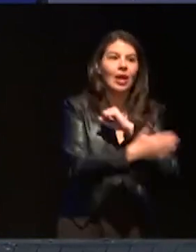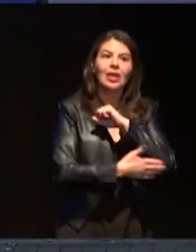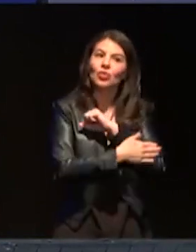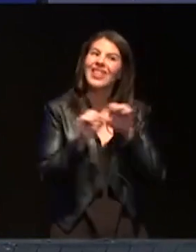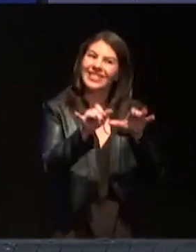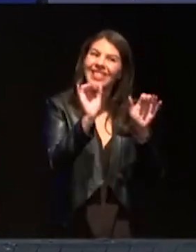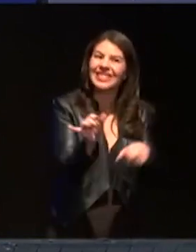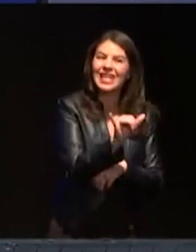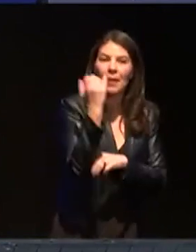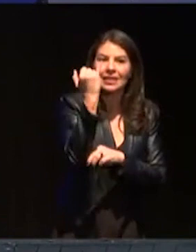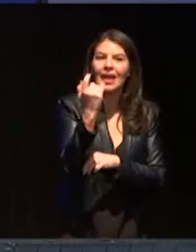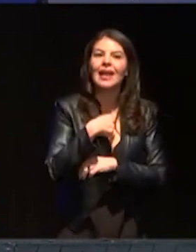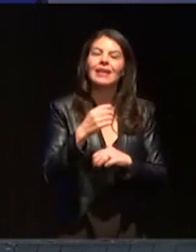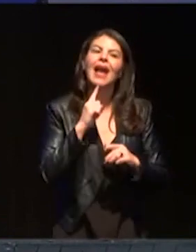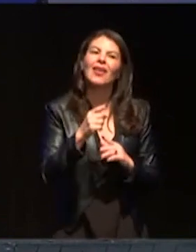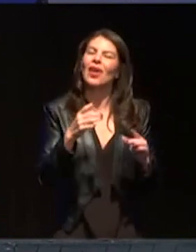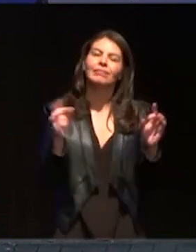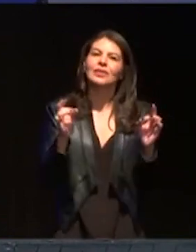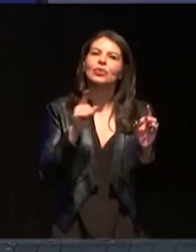dirt and have tremendous karma,